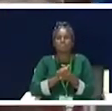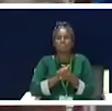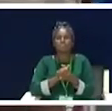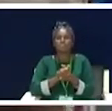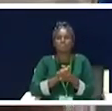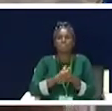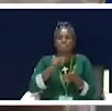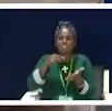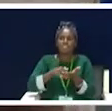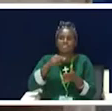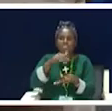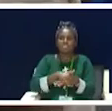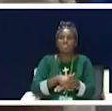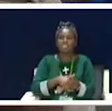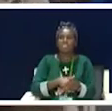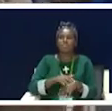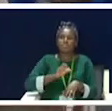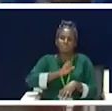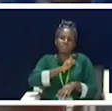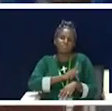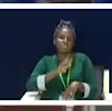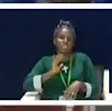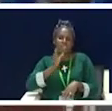Tonight, I want to appreciate our Father in the Lord